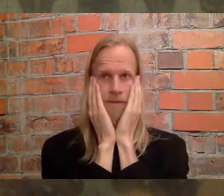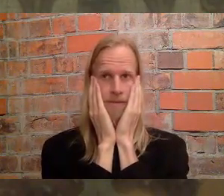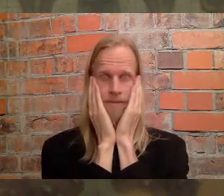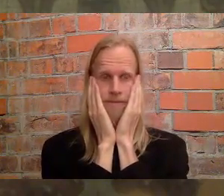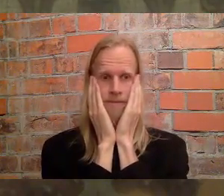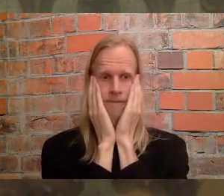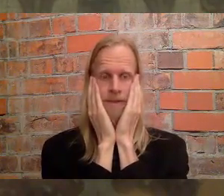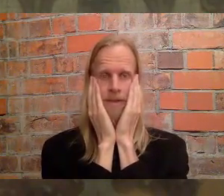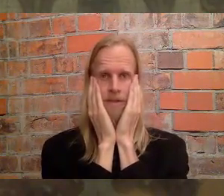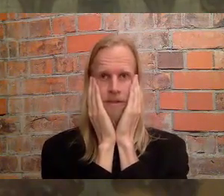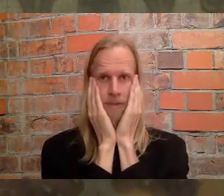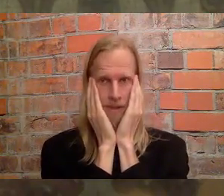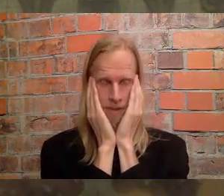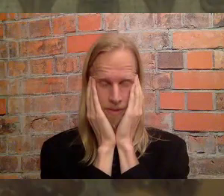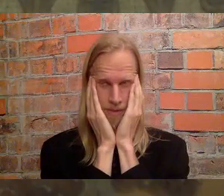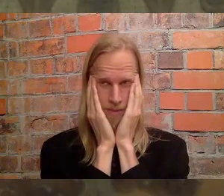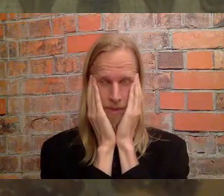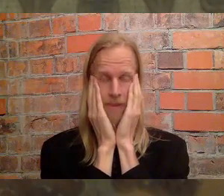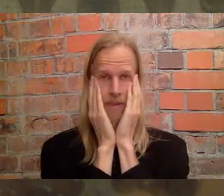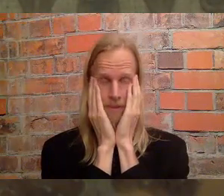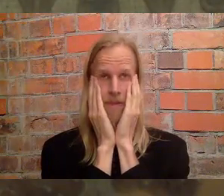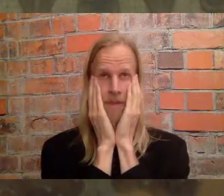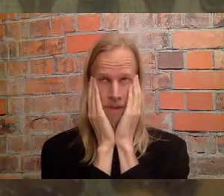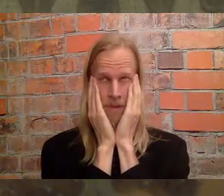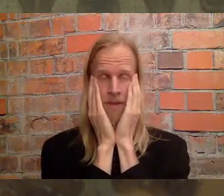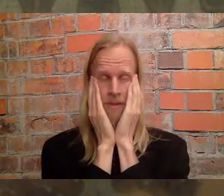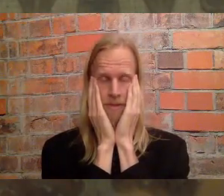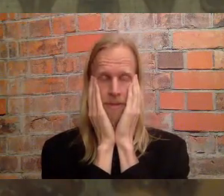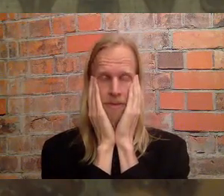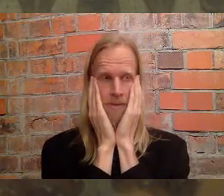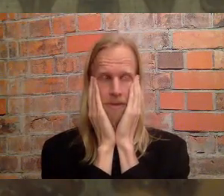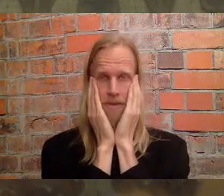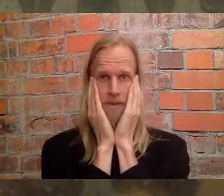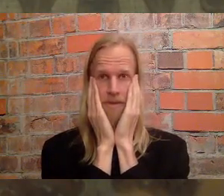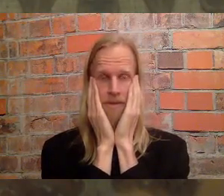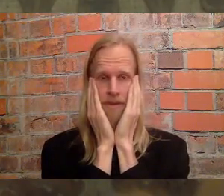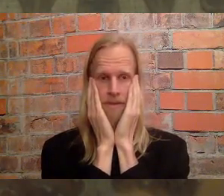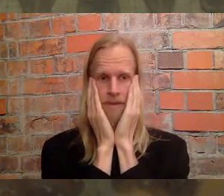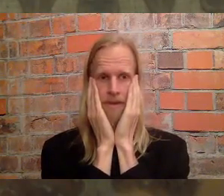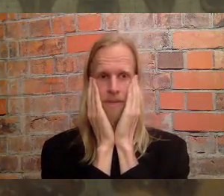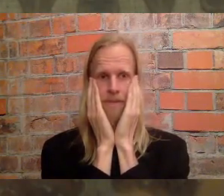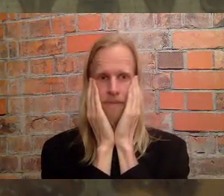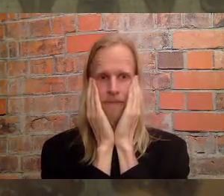afraid? Why do I feel afraid? Why do I feel afraid?